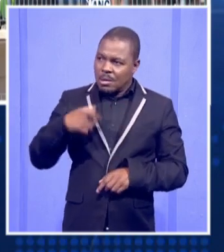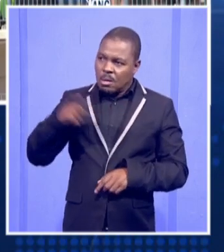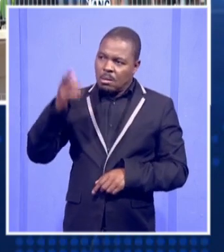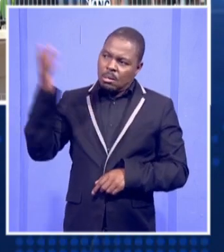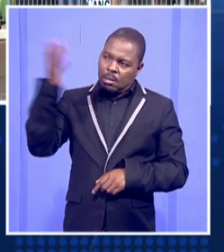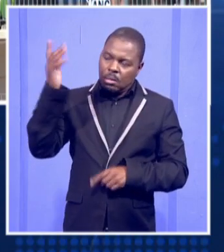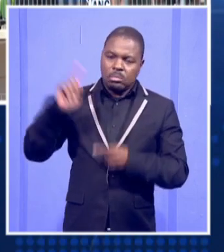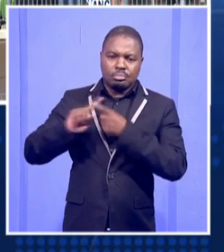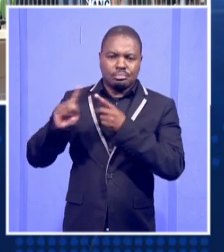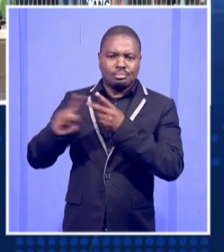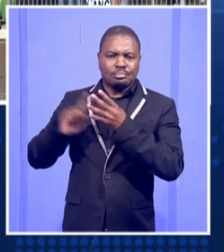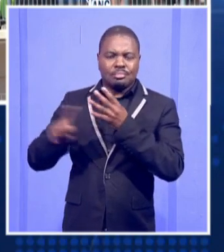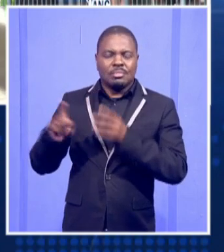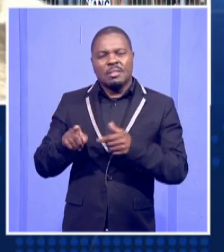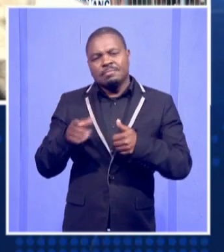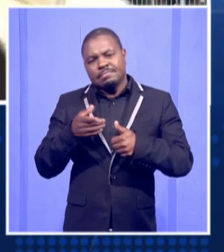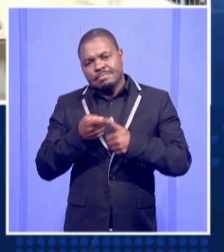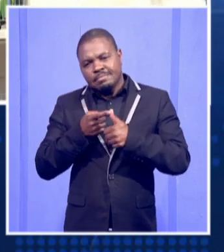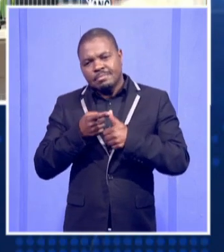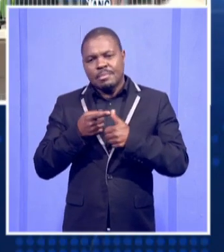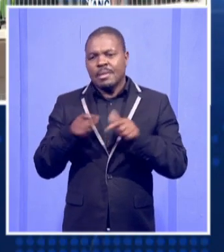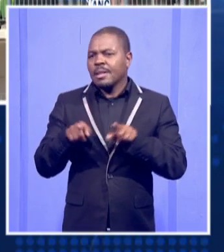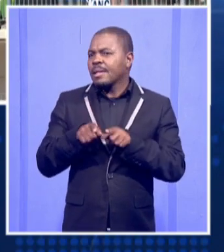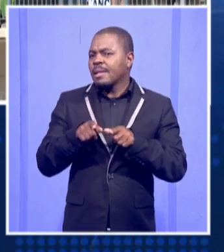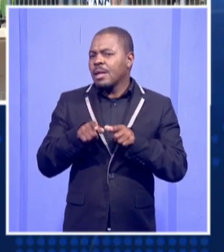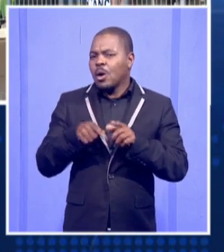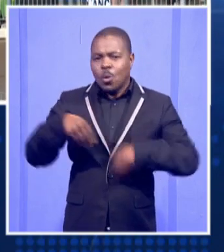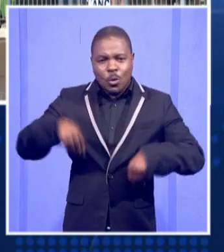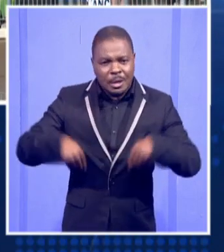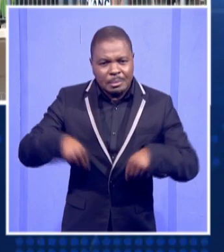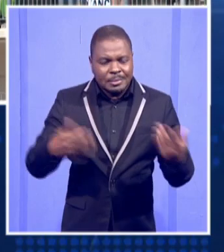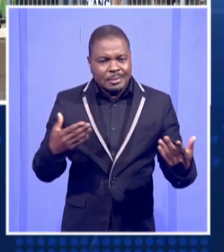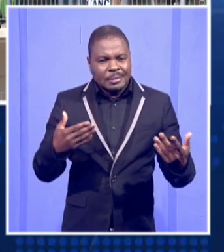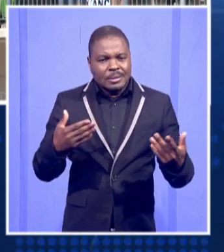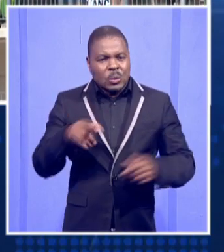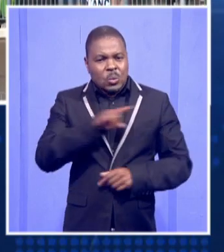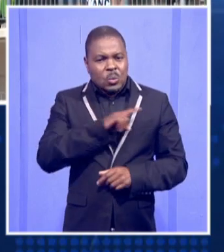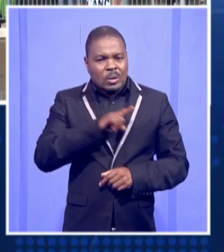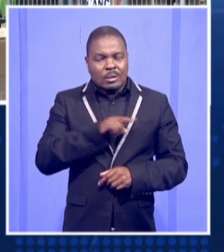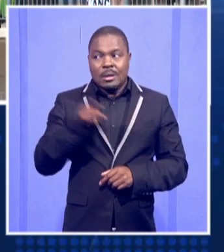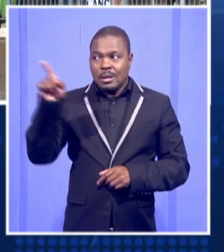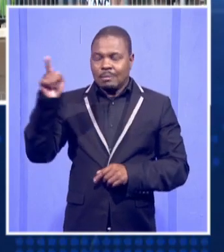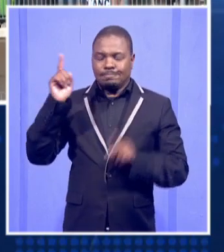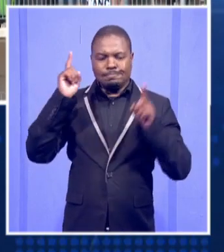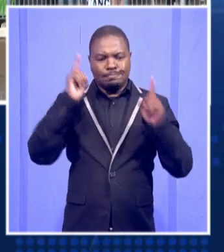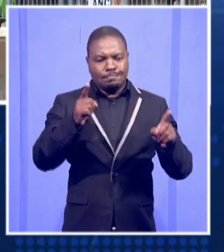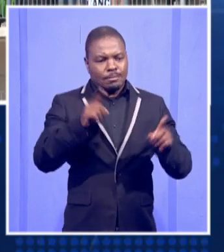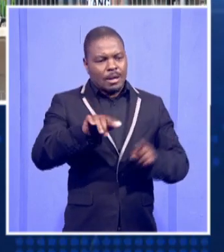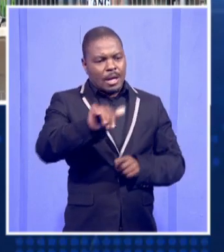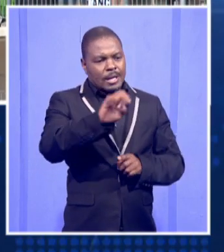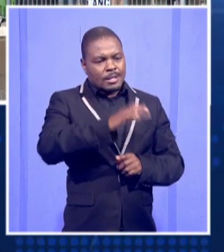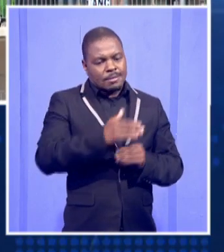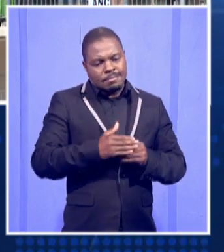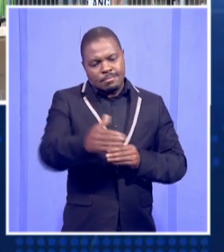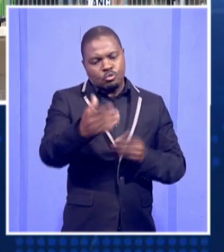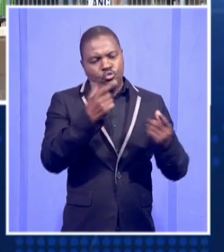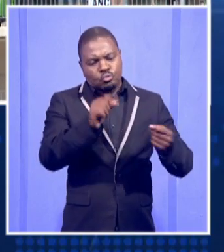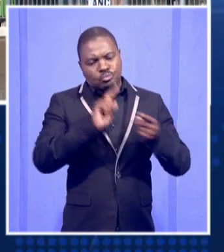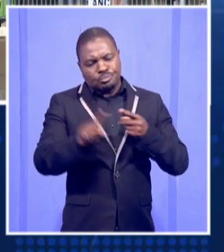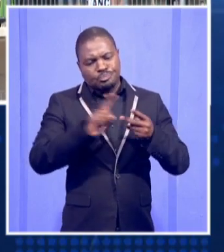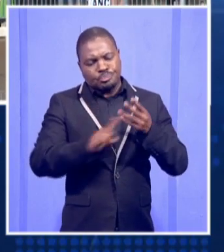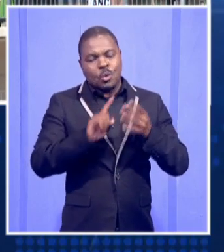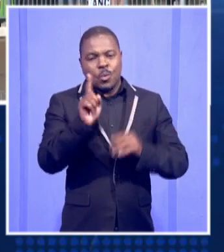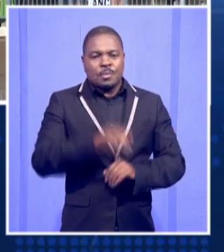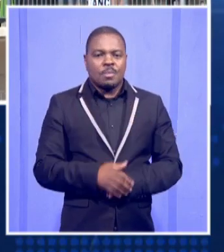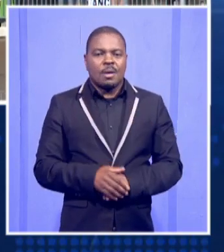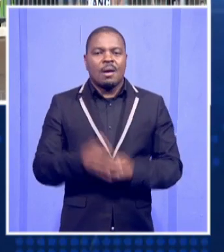as other issues such as corruption, as well as also give the ANC marching orders for the year ahead. We now cross back to